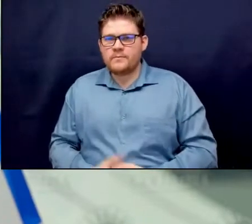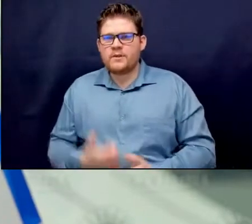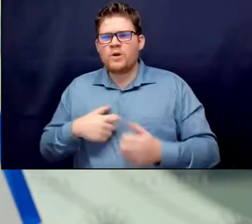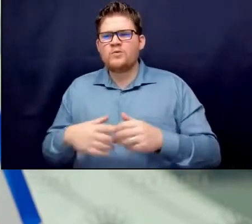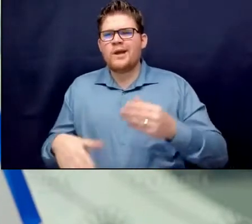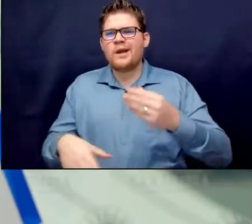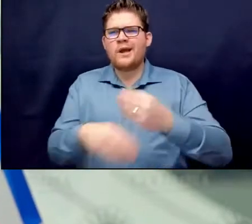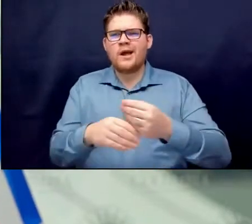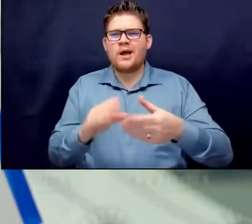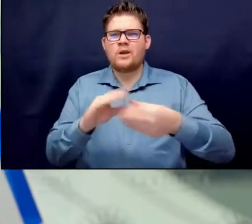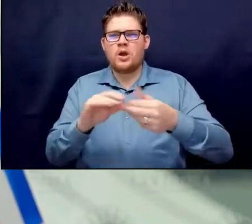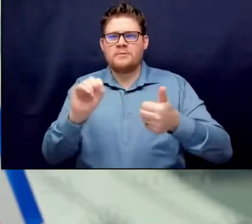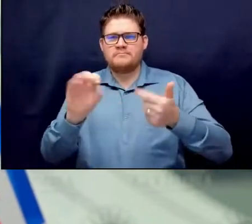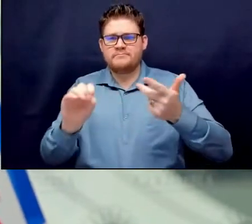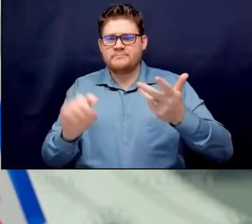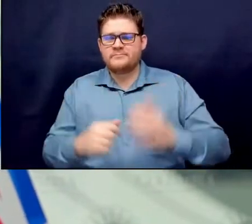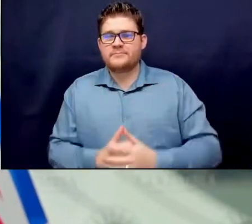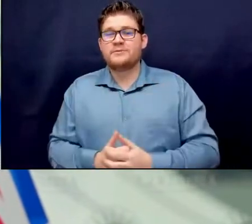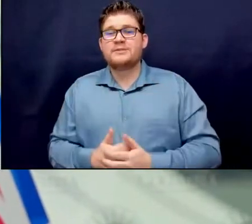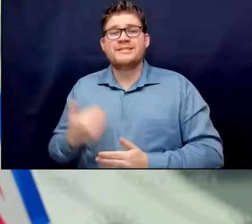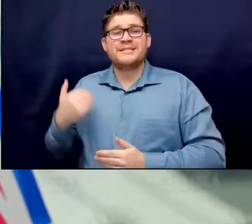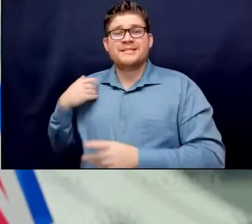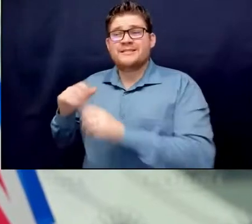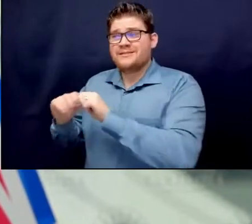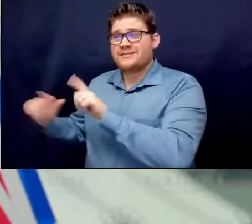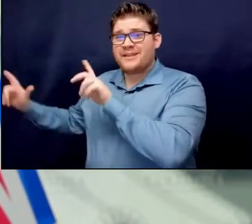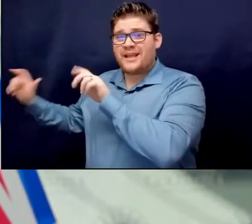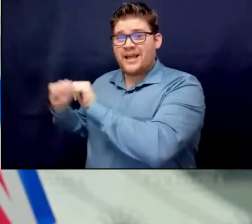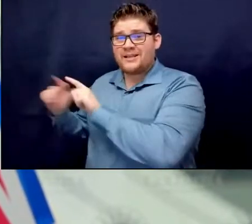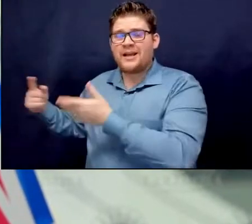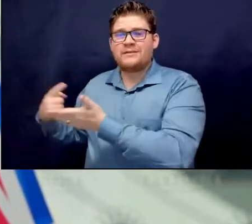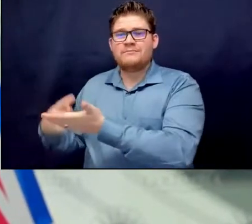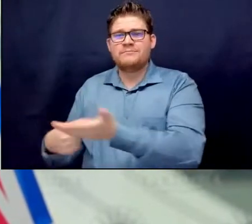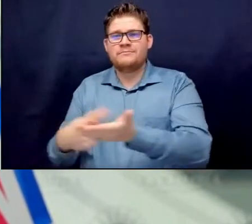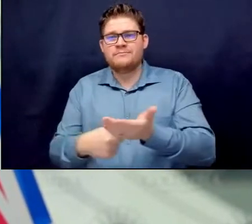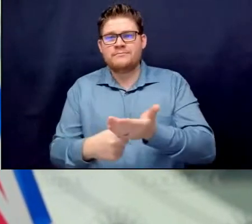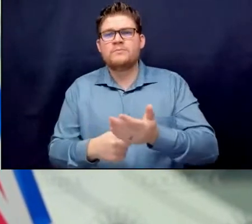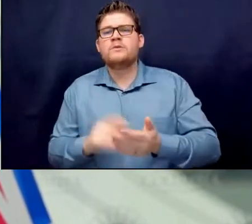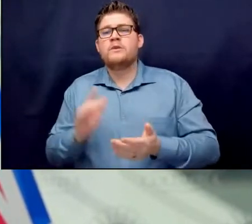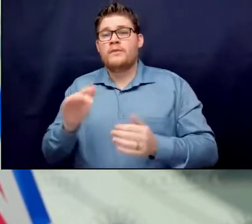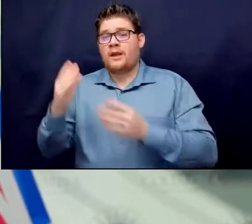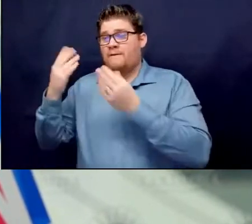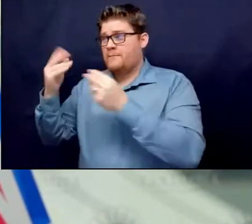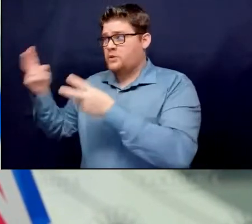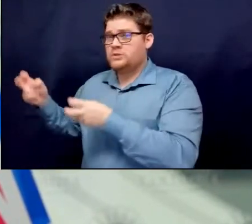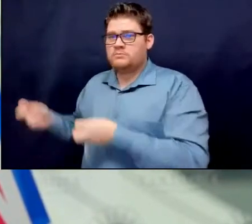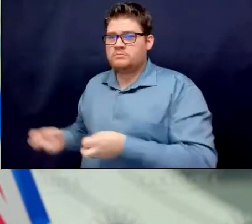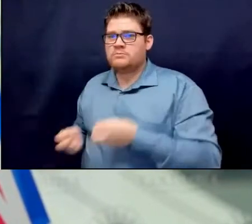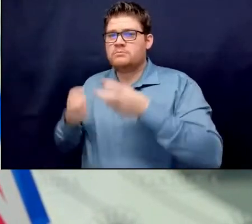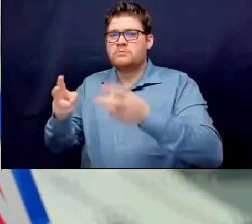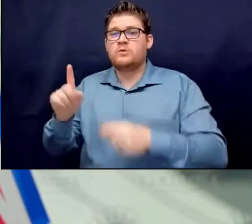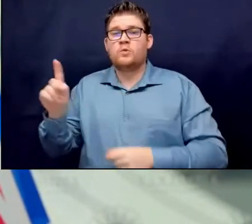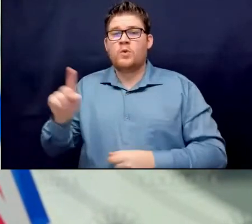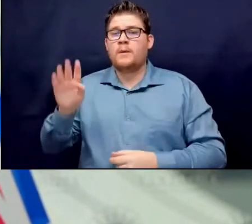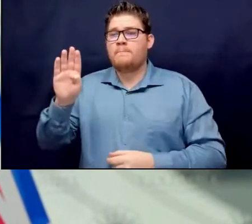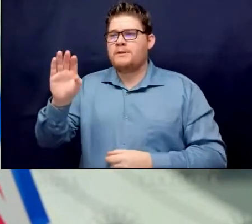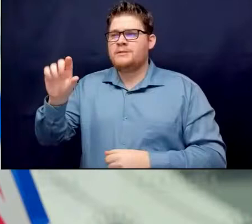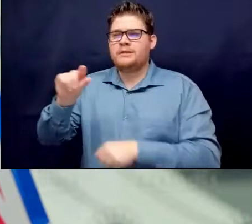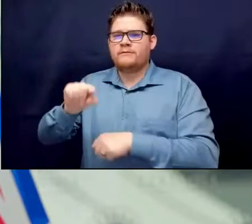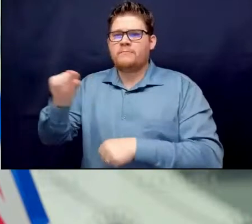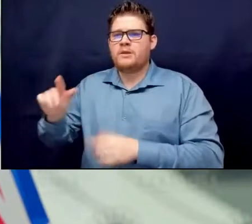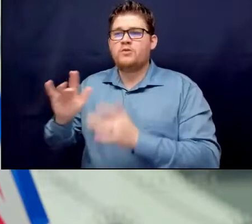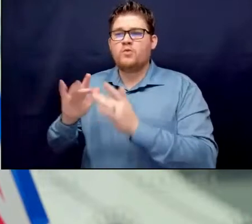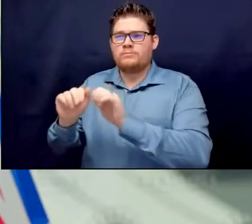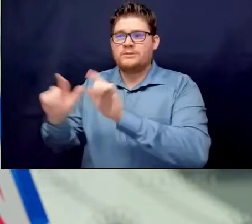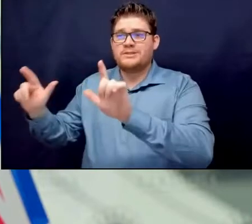presentation, PowerPoint presentation by Dr. Henry, will be available on the BC CDC website, on government websites, and we'll be sharing it